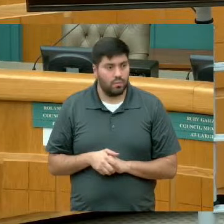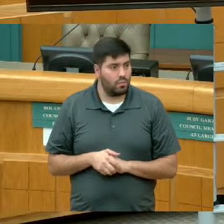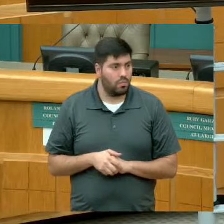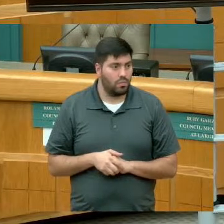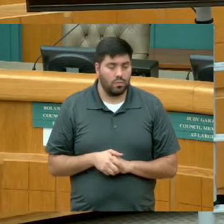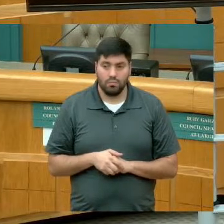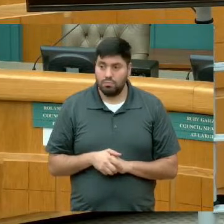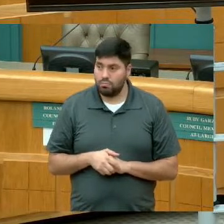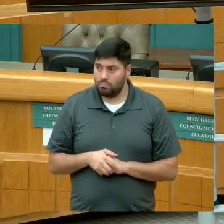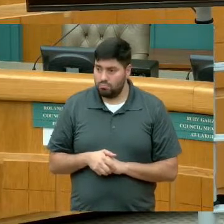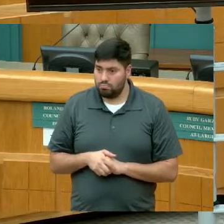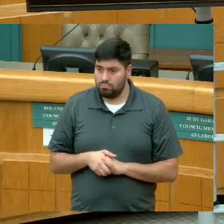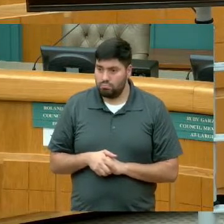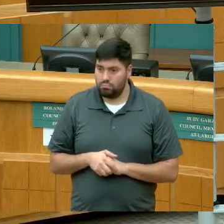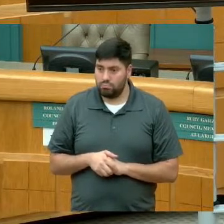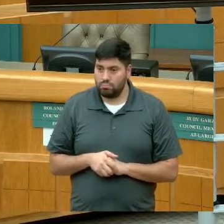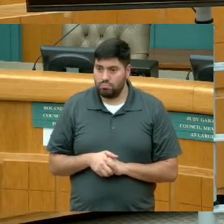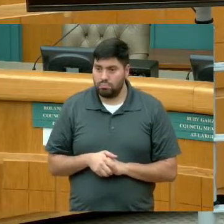You got me?